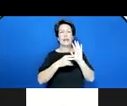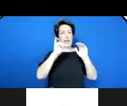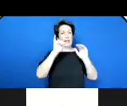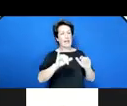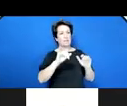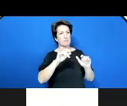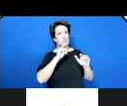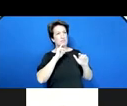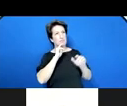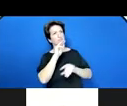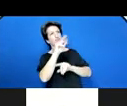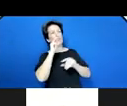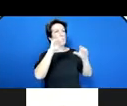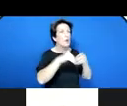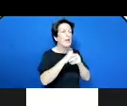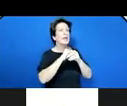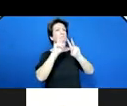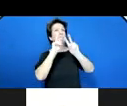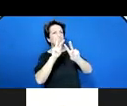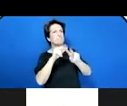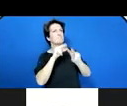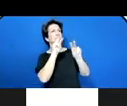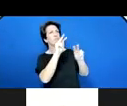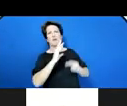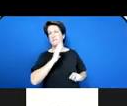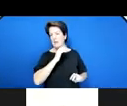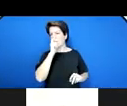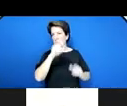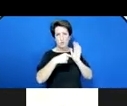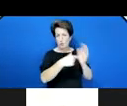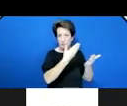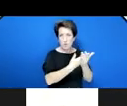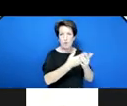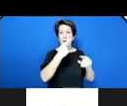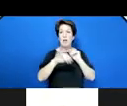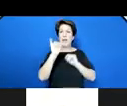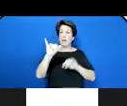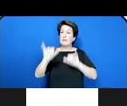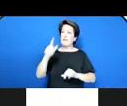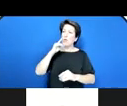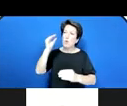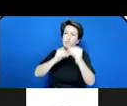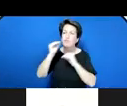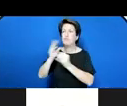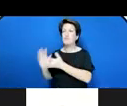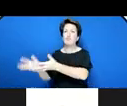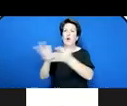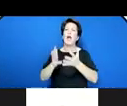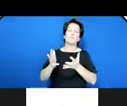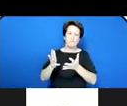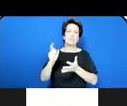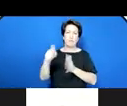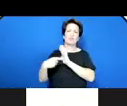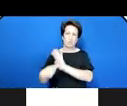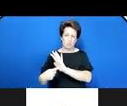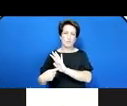social gatherings, meals, anything like that. And also if you need to enter to perform work, or if you are in possession of a